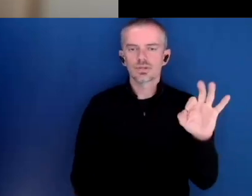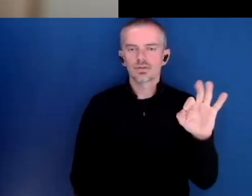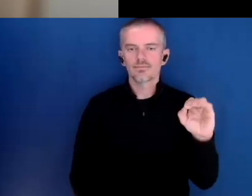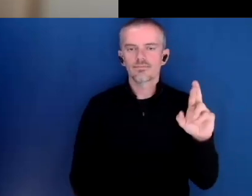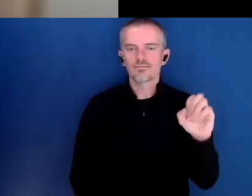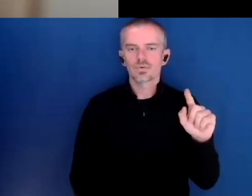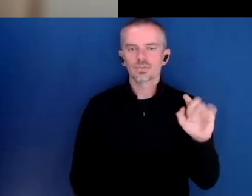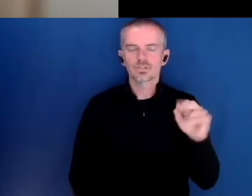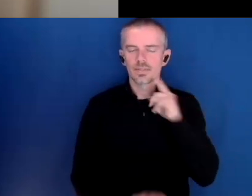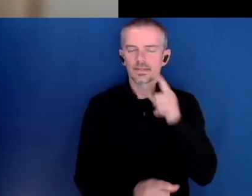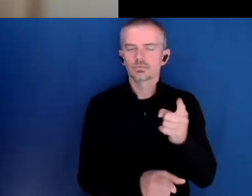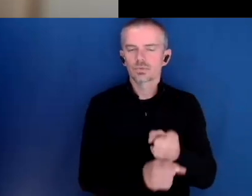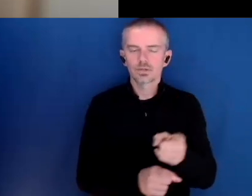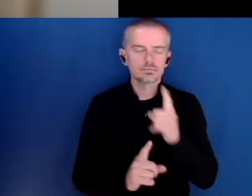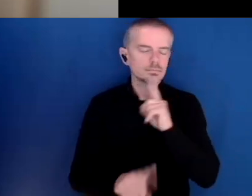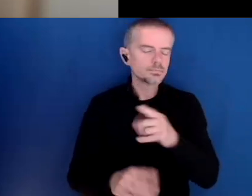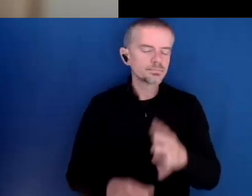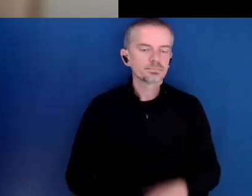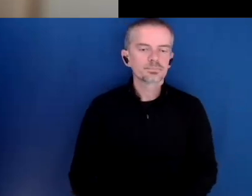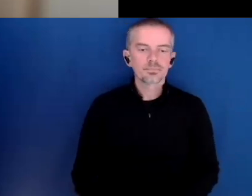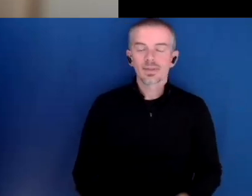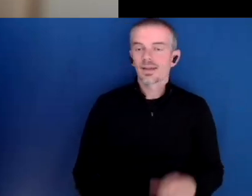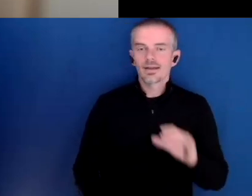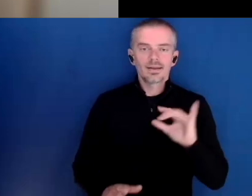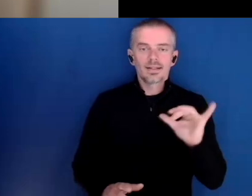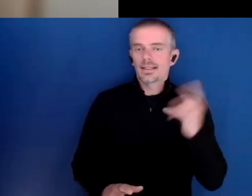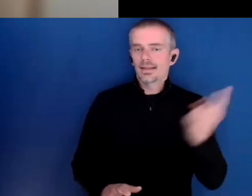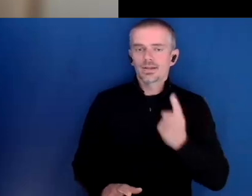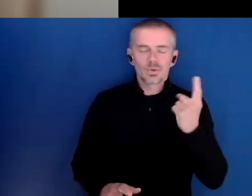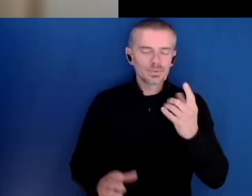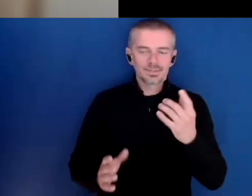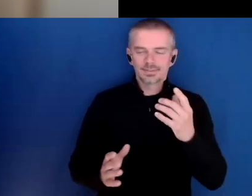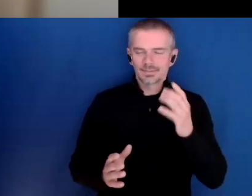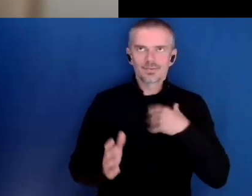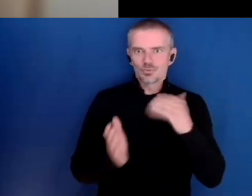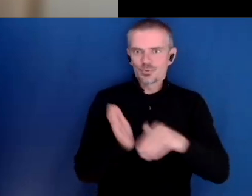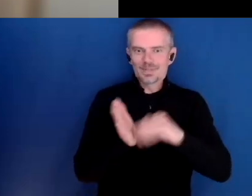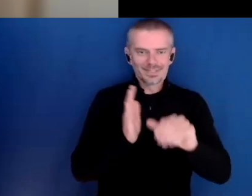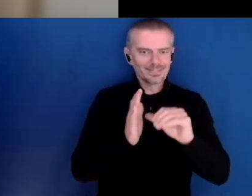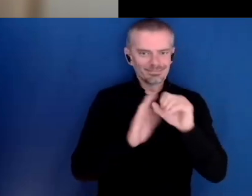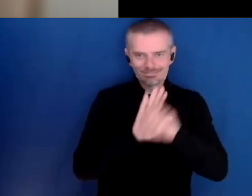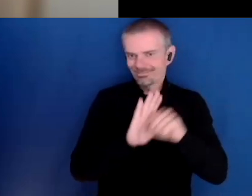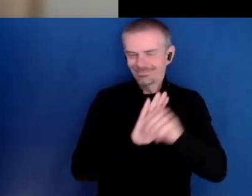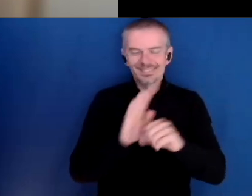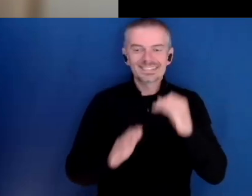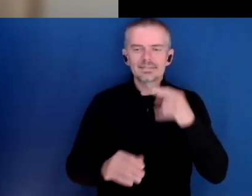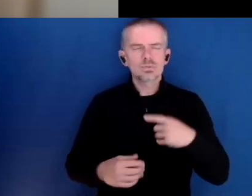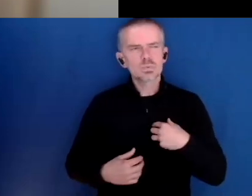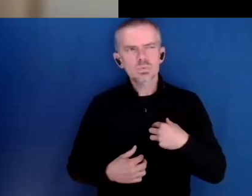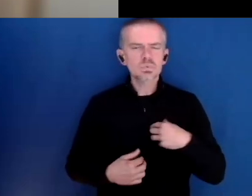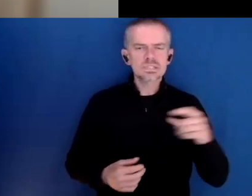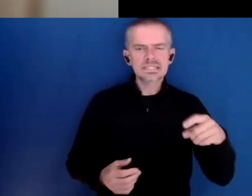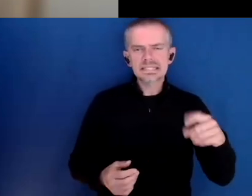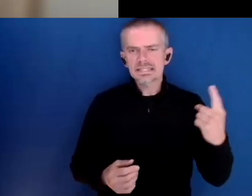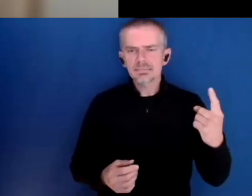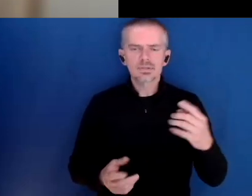And I would say, as always, and we'll keep saying this, if you have a need and an interest, reach out to